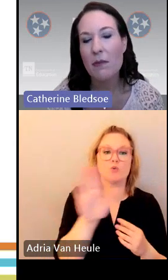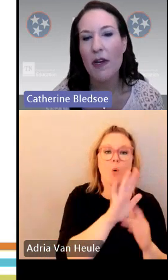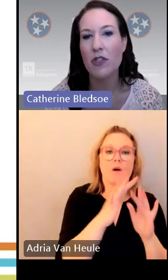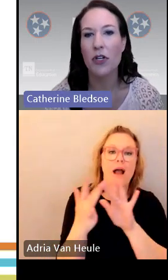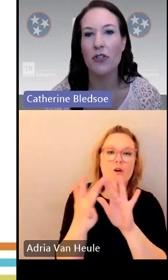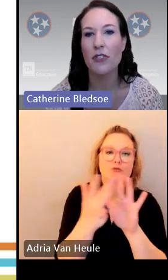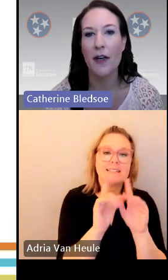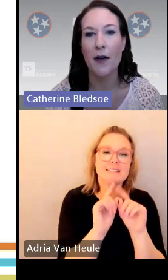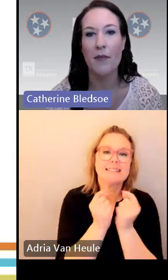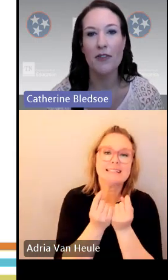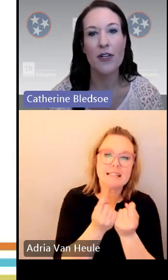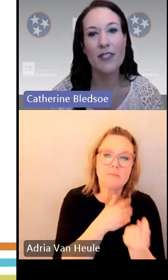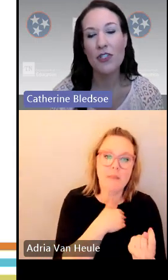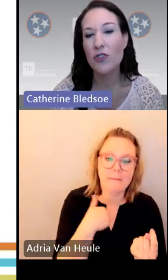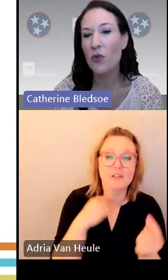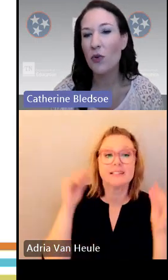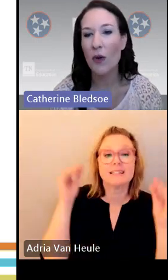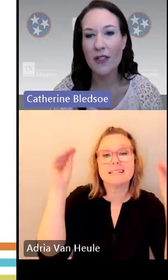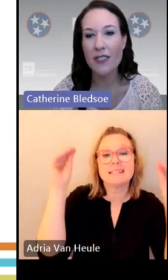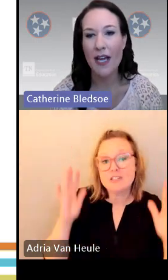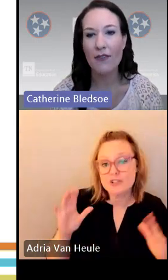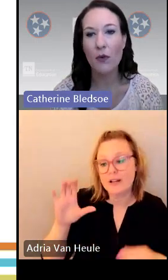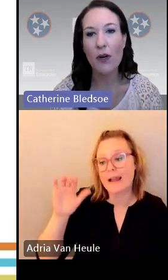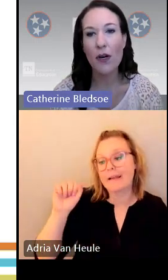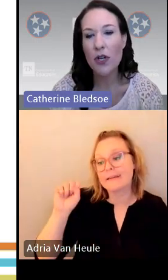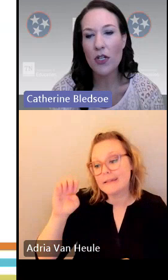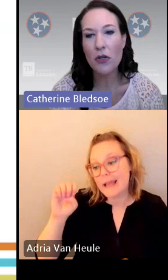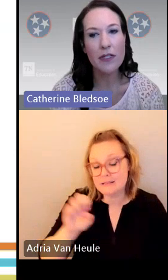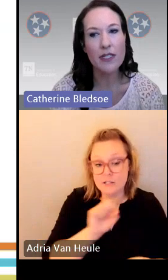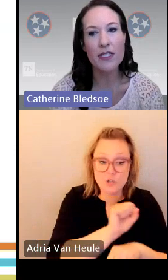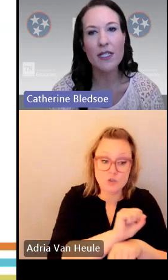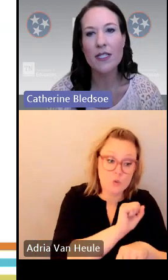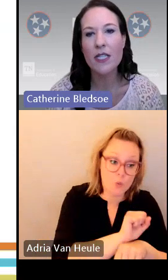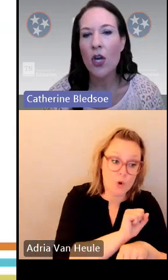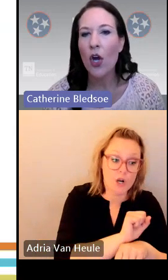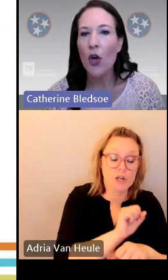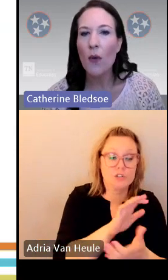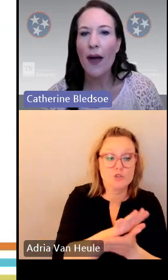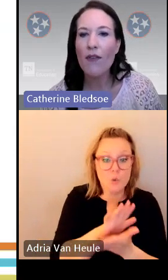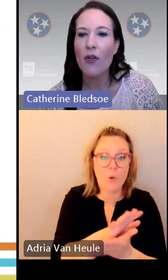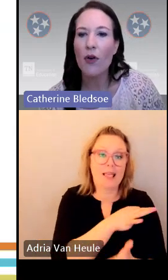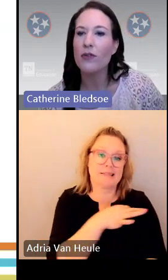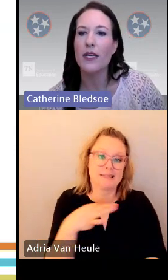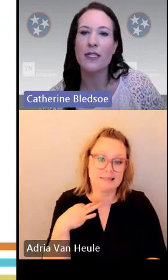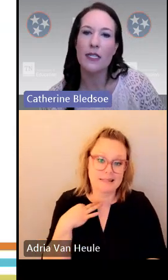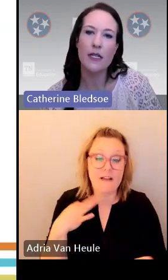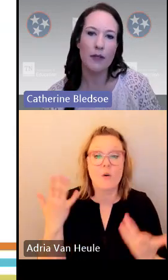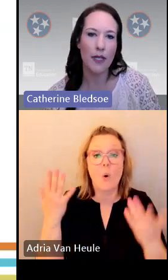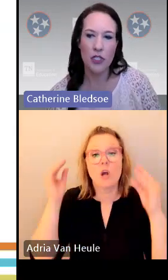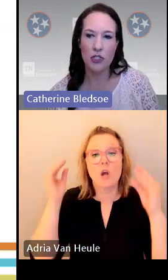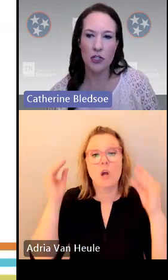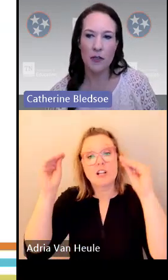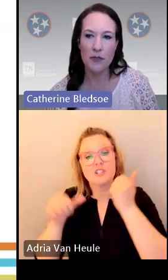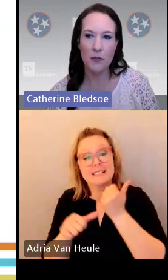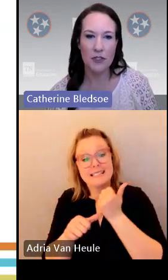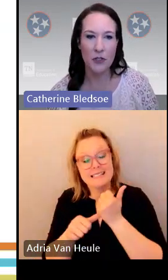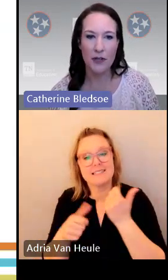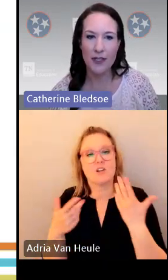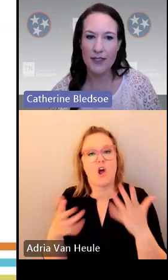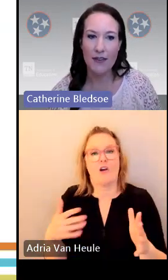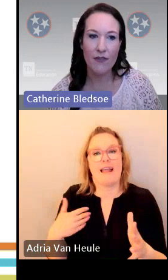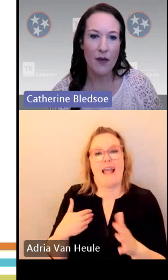teachers, case managers, transition school to work staff, or instructional assistants who have those existing